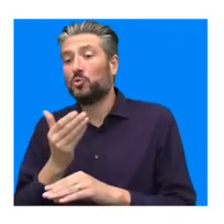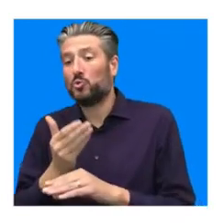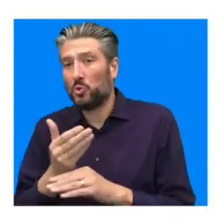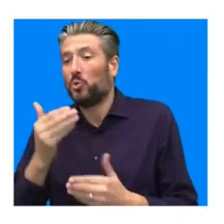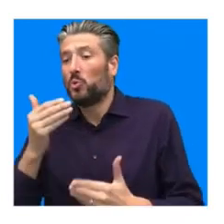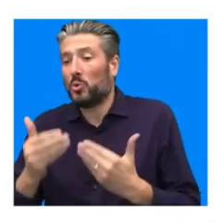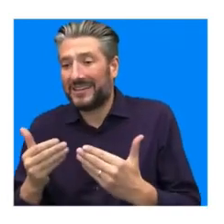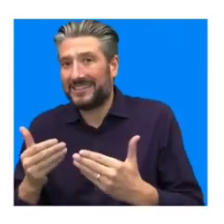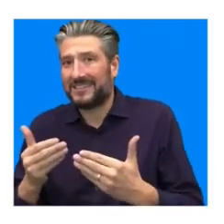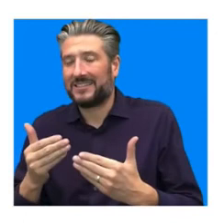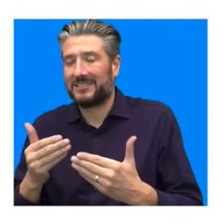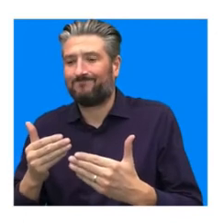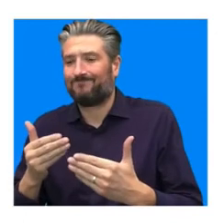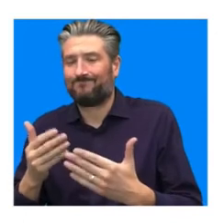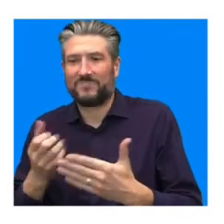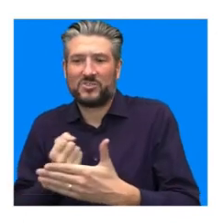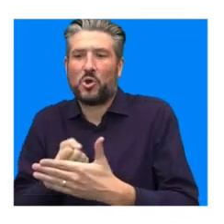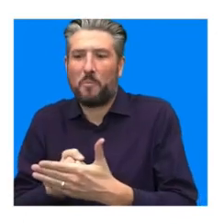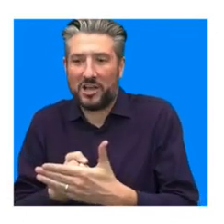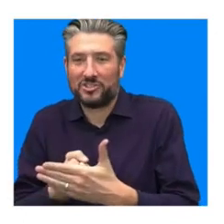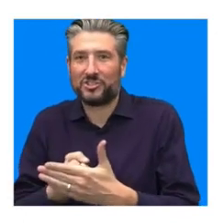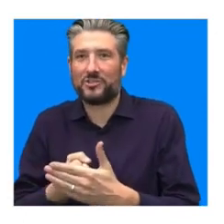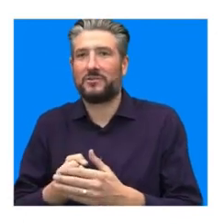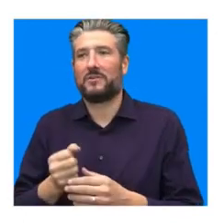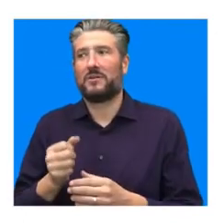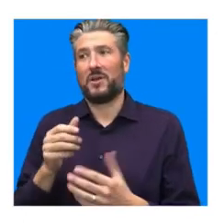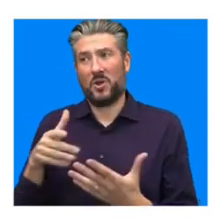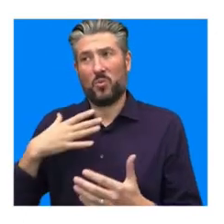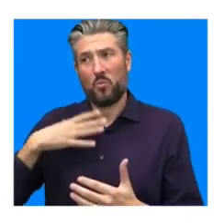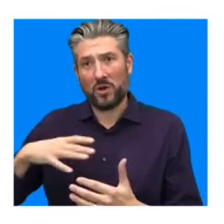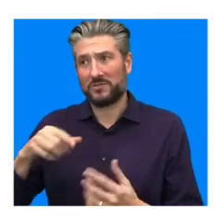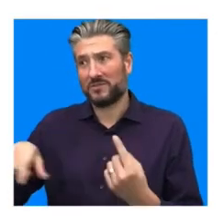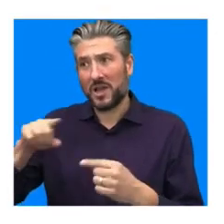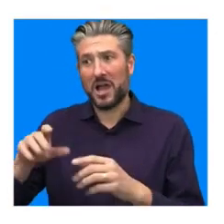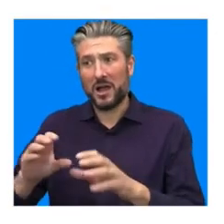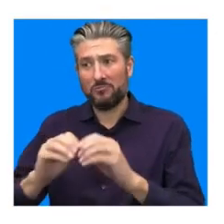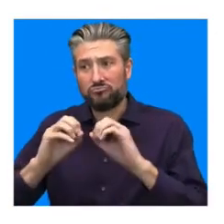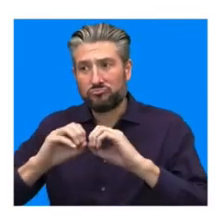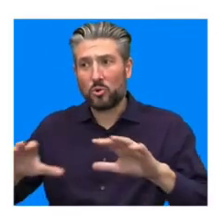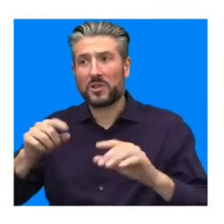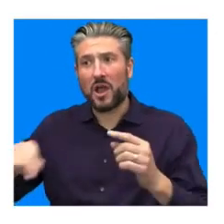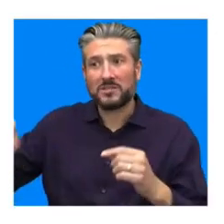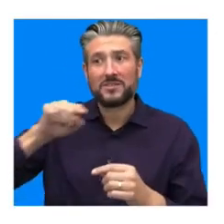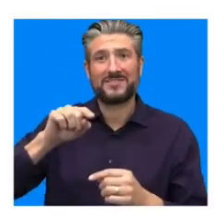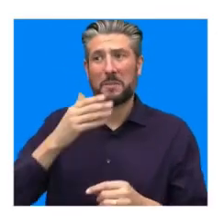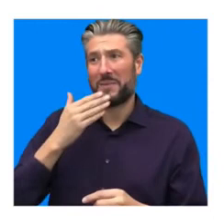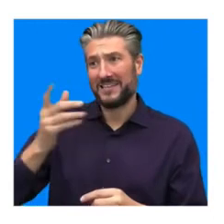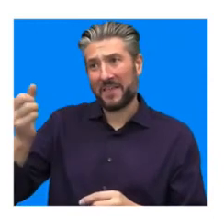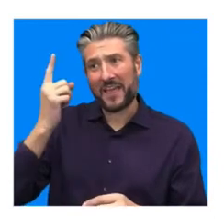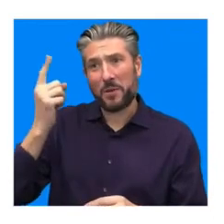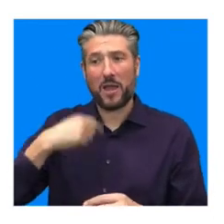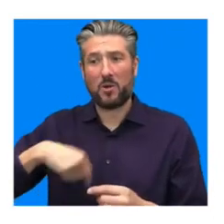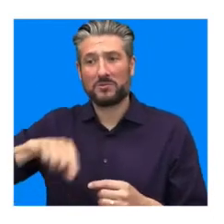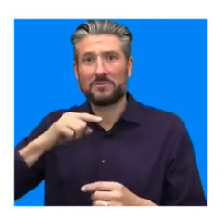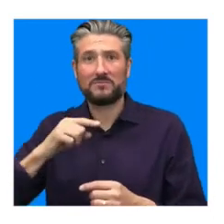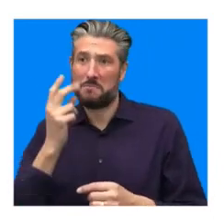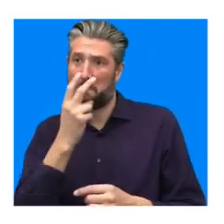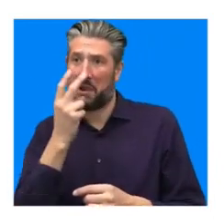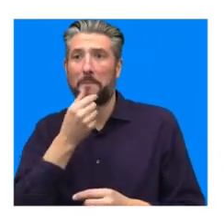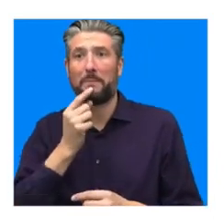start paying attention to the needs of people with sight loss. And we do keep going back. Most of the broadcasters are great. They do tend to work with us and they listen